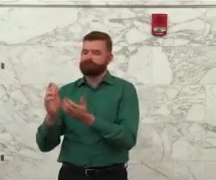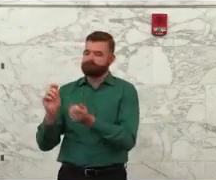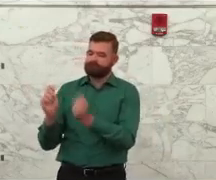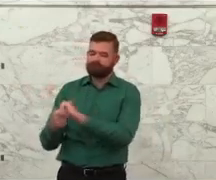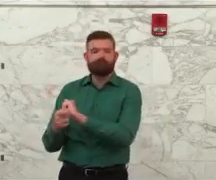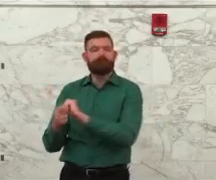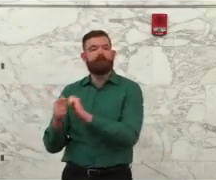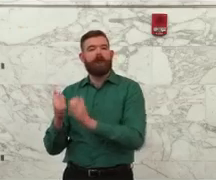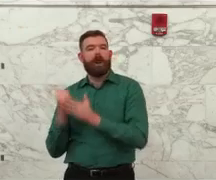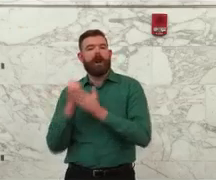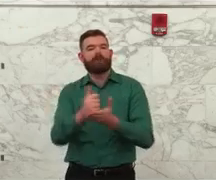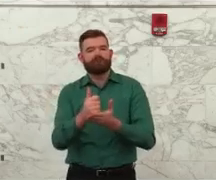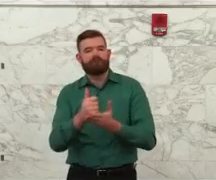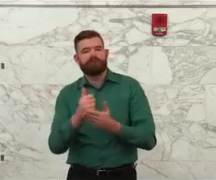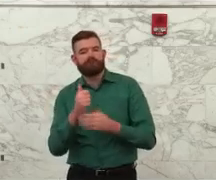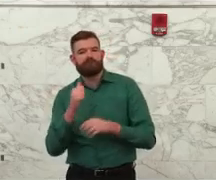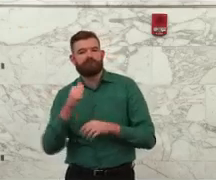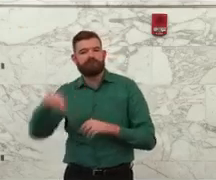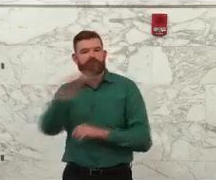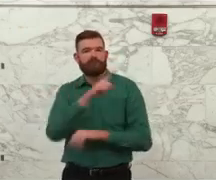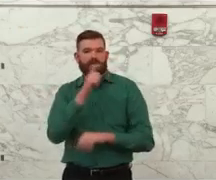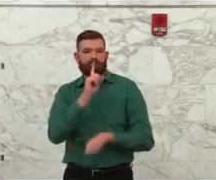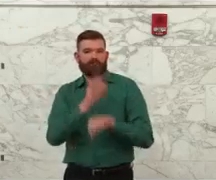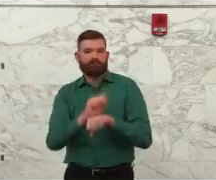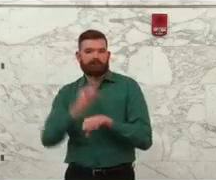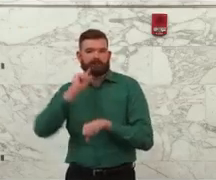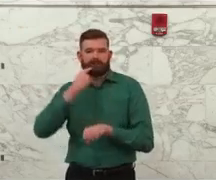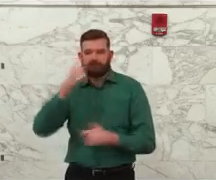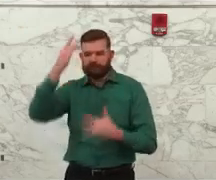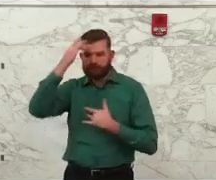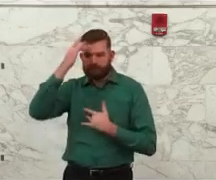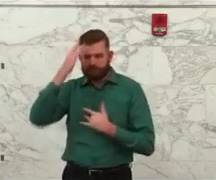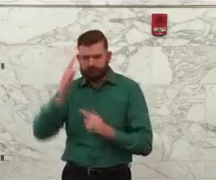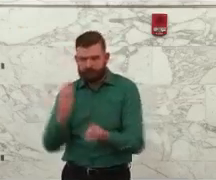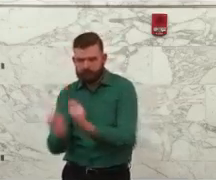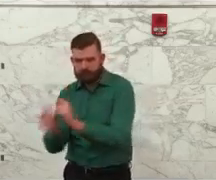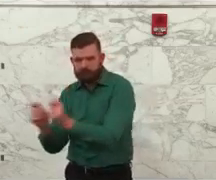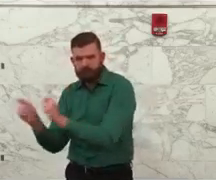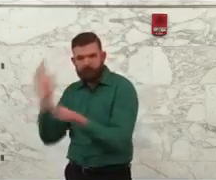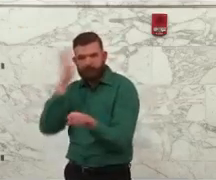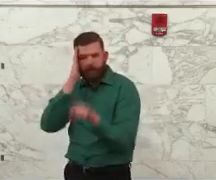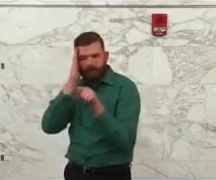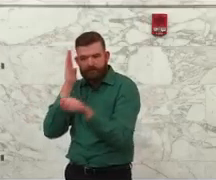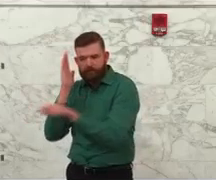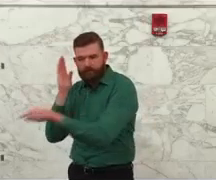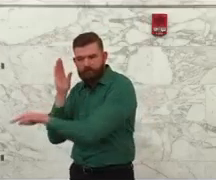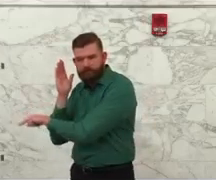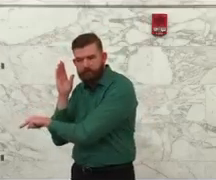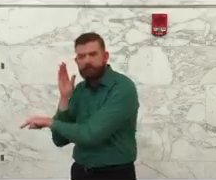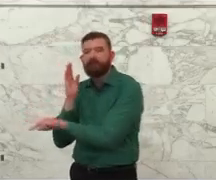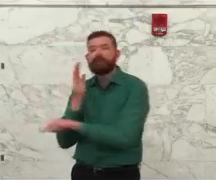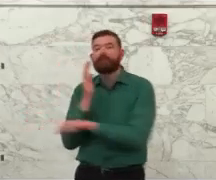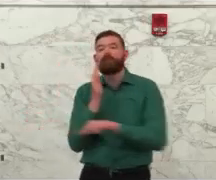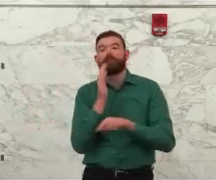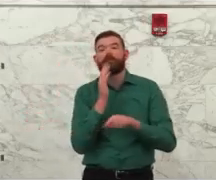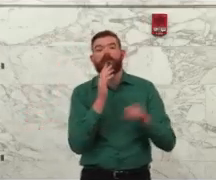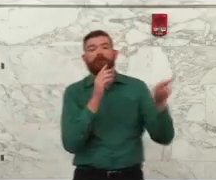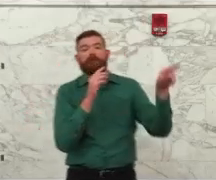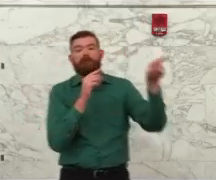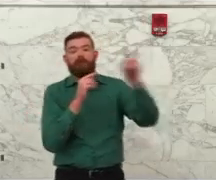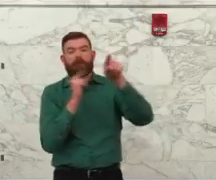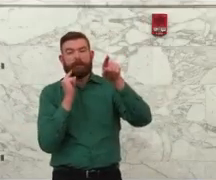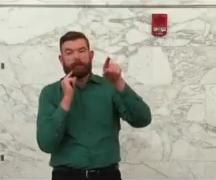a moderate surge. So then you'll ask, well, what happens down the road? You go from critical care to step-down to